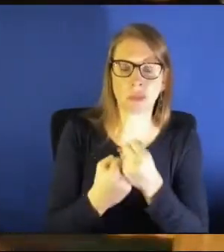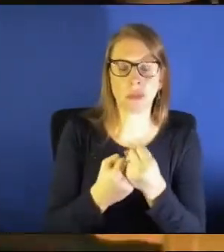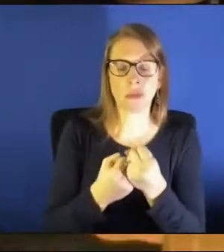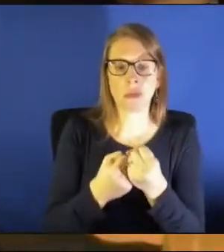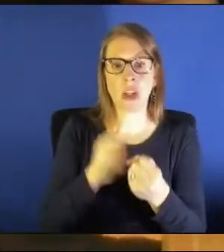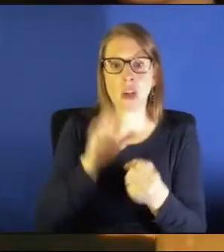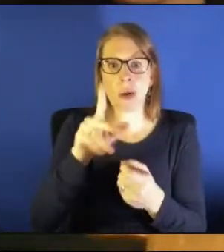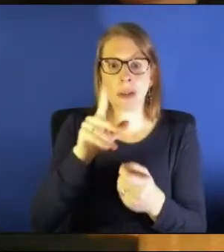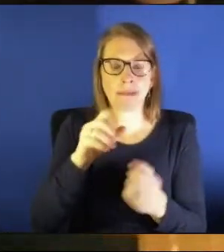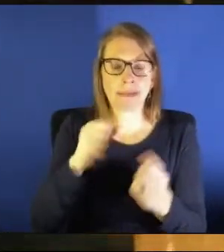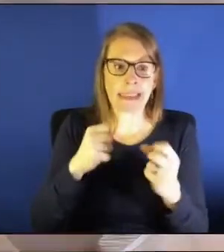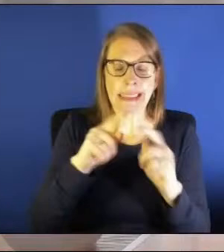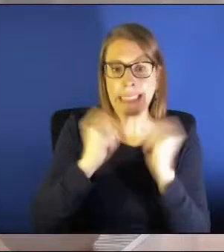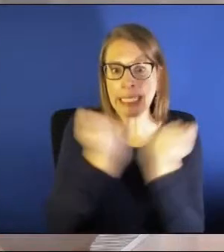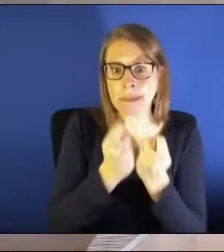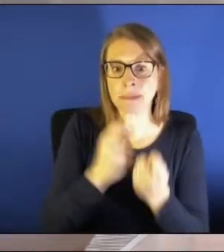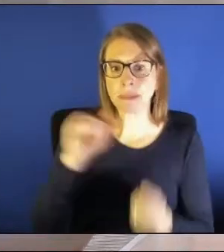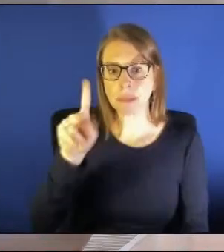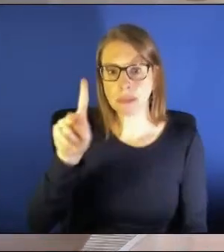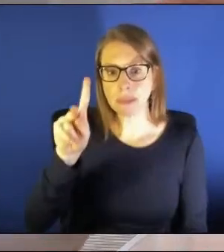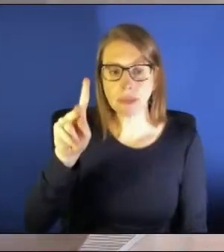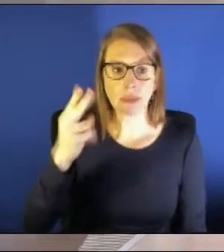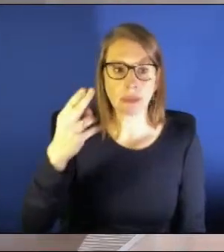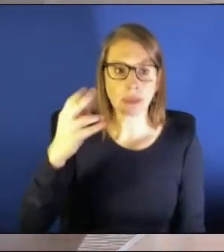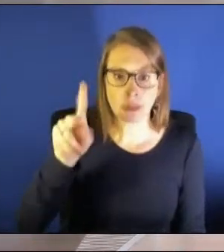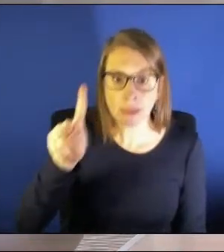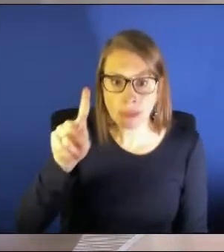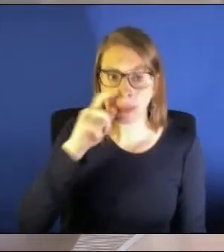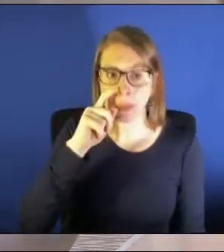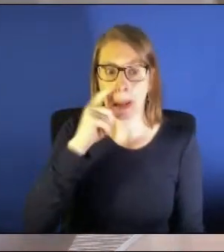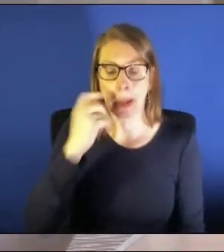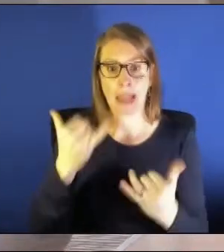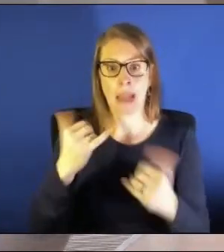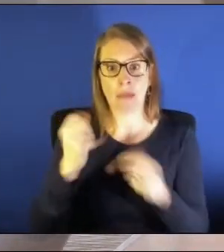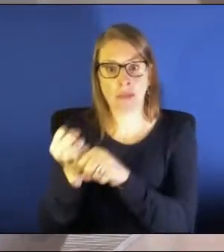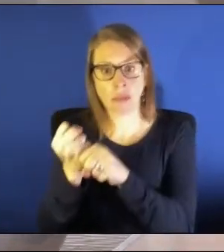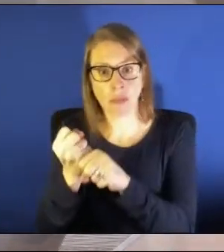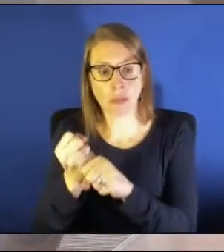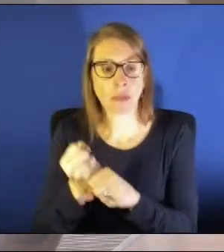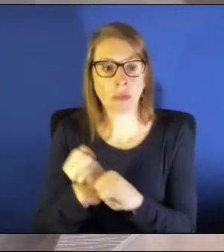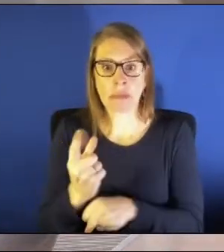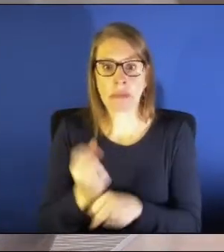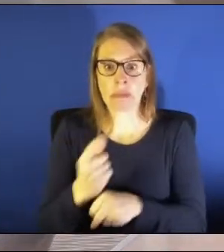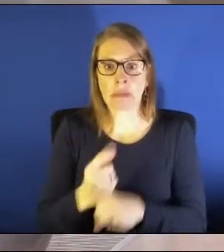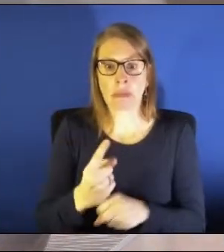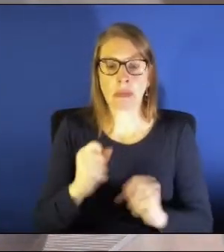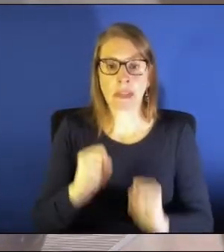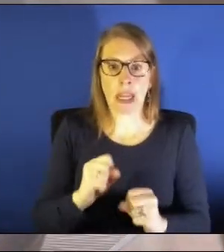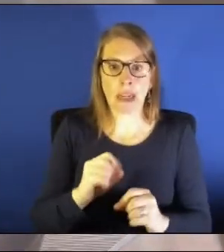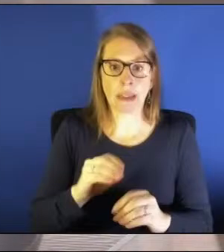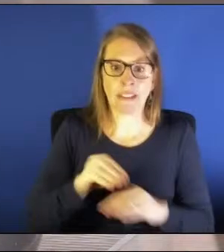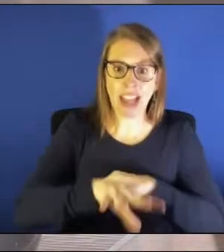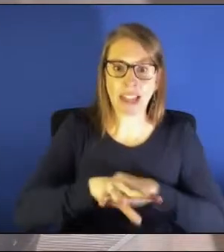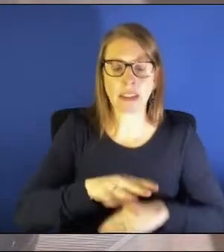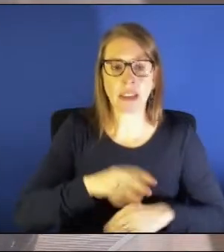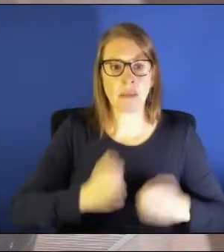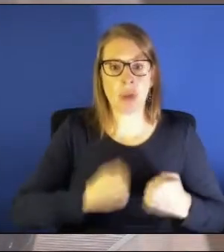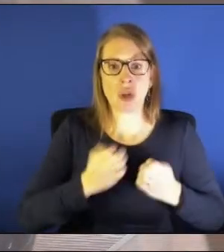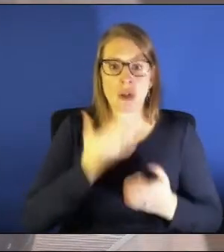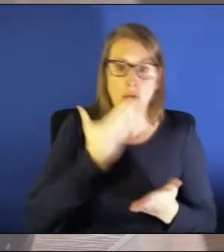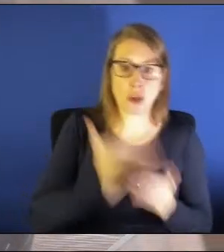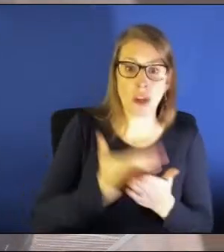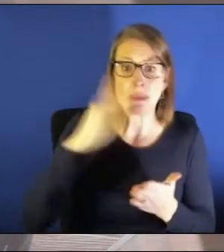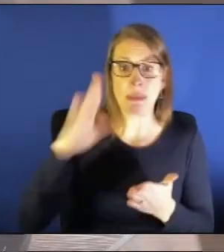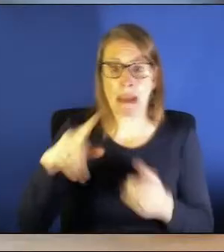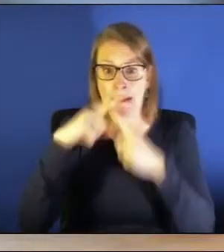in the playoffs year to year, and now it's baseball season. It can take a toll on those emotions. The good, the bad, and the ugly. We're going to hear from